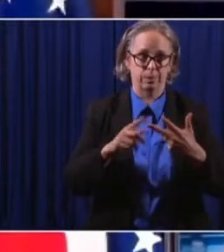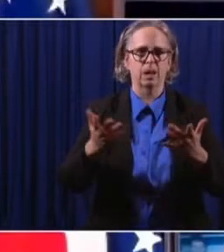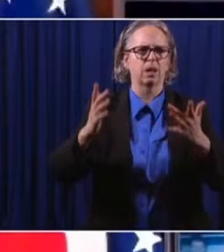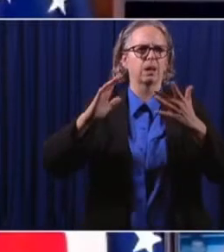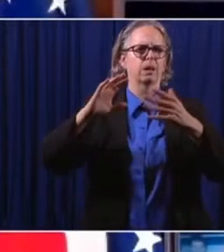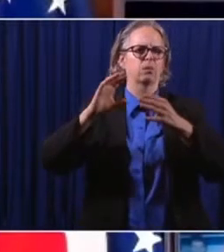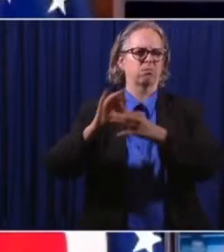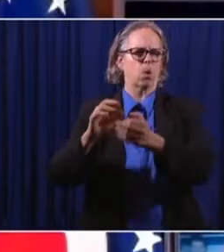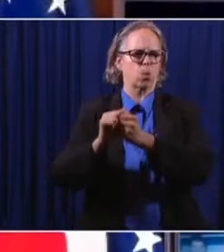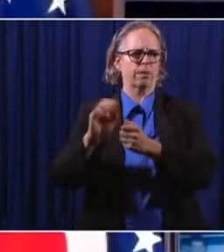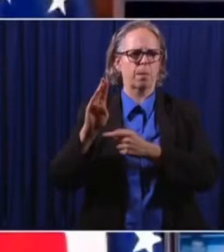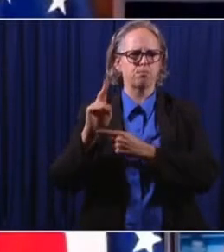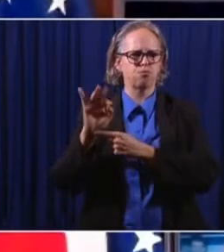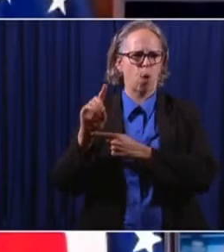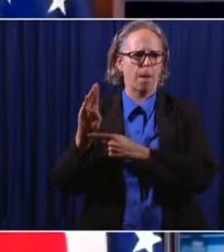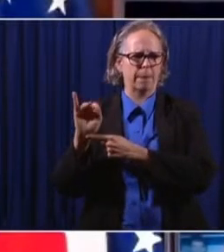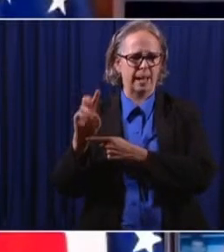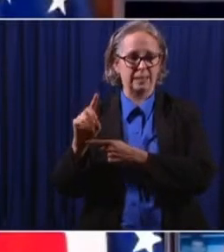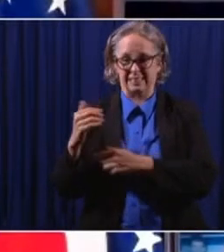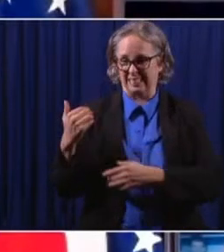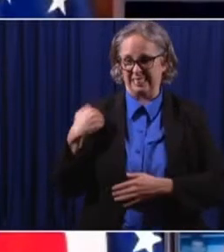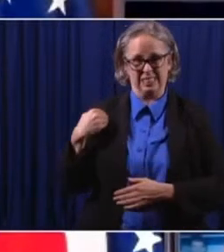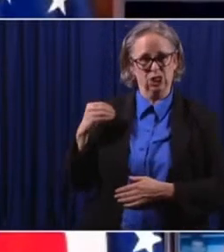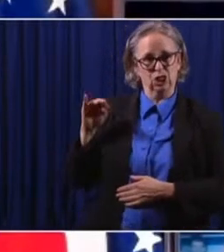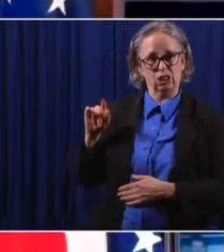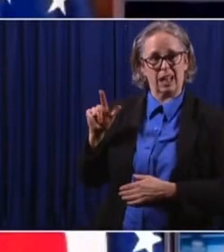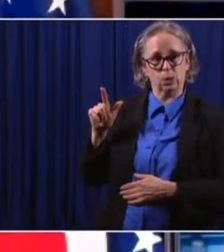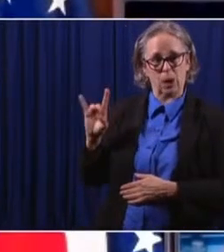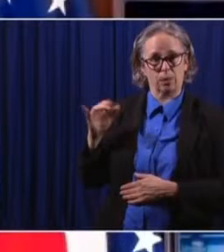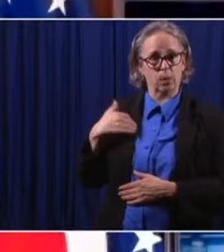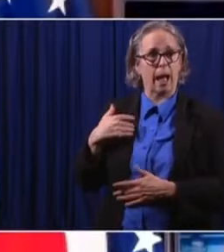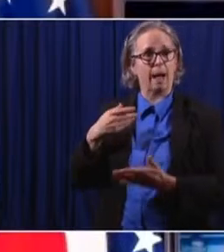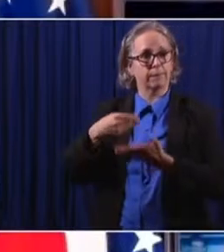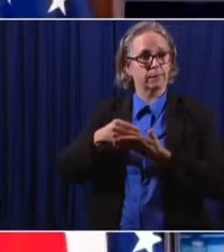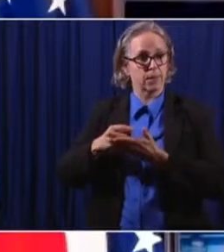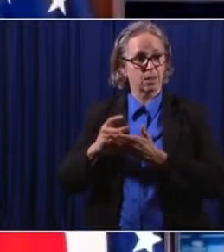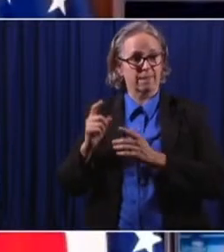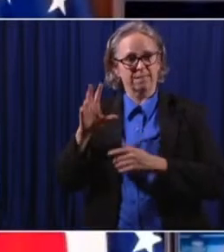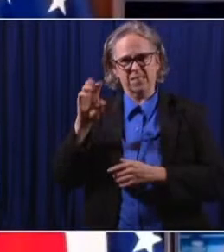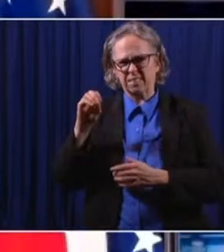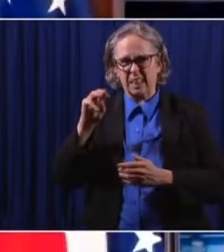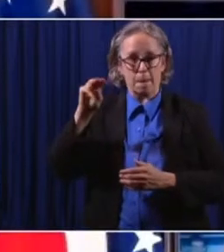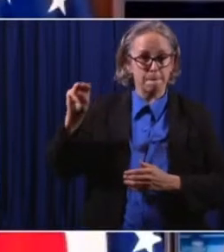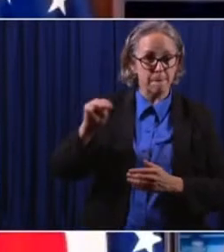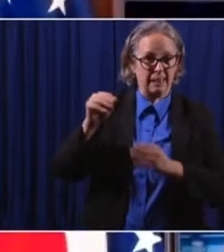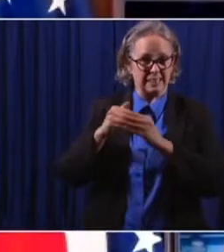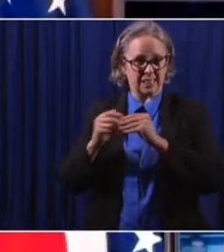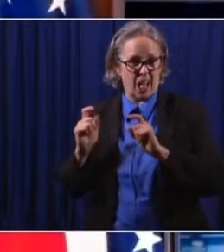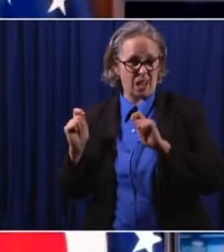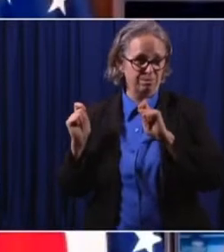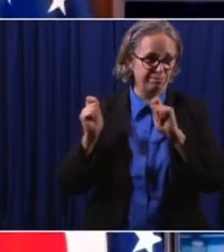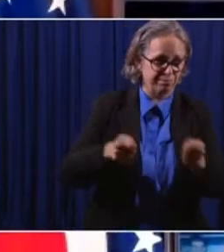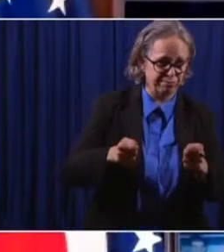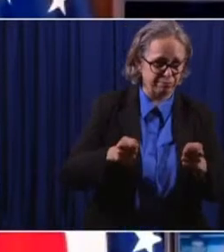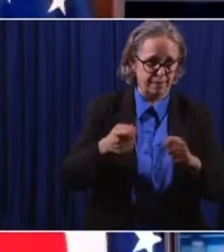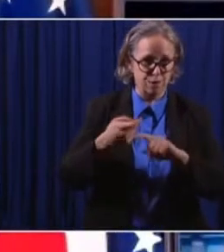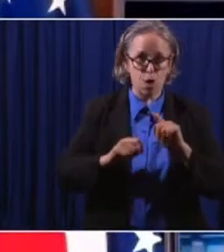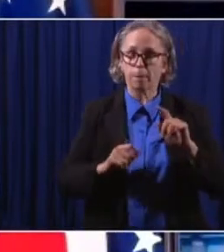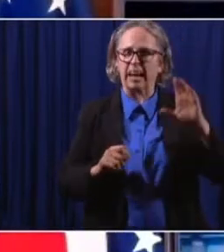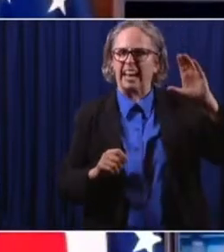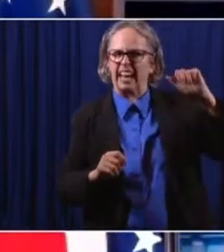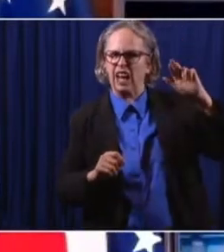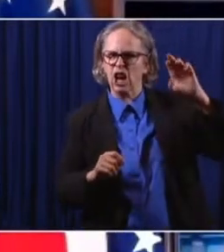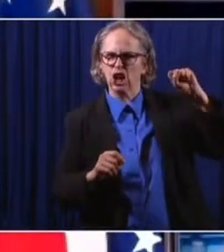the 28th. This was $50 million of CARES Act funding that we were making available